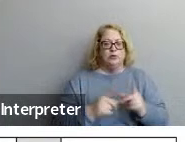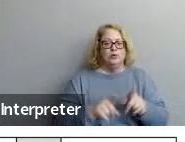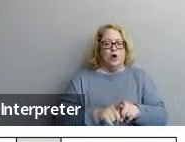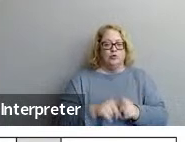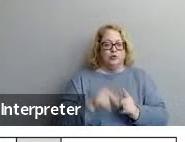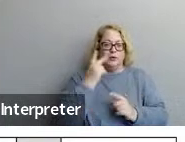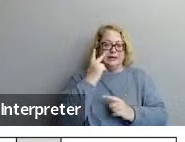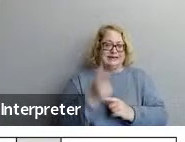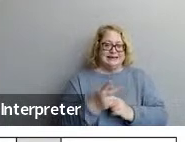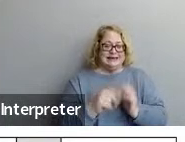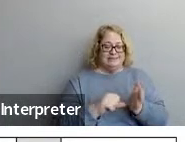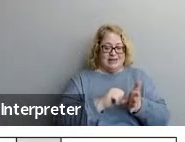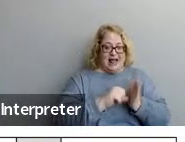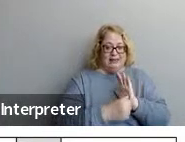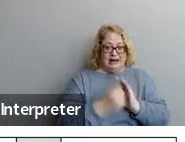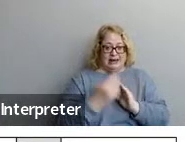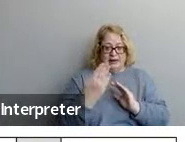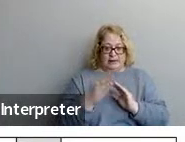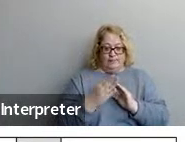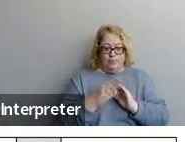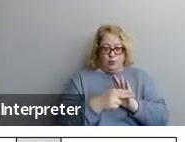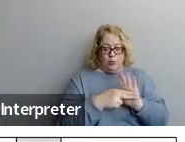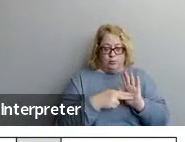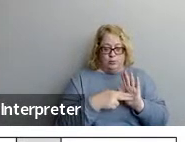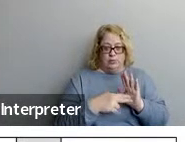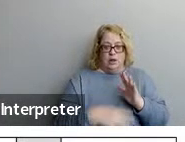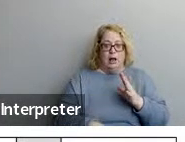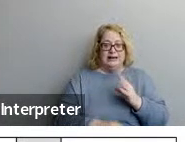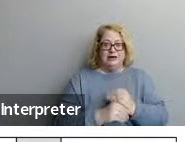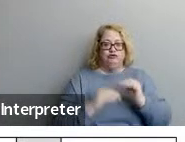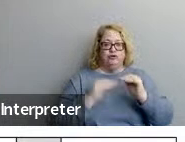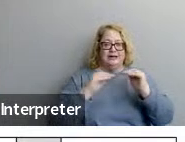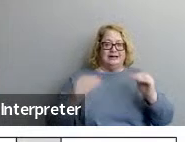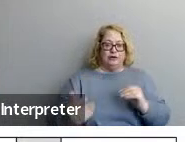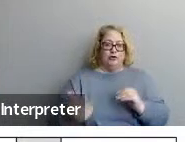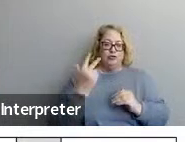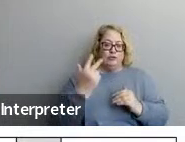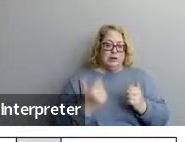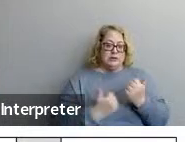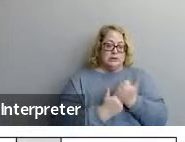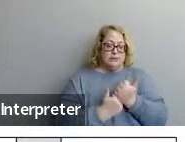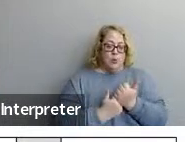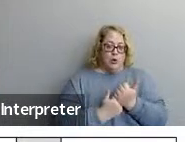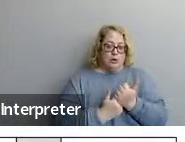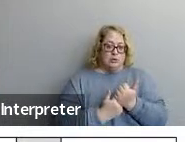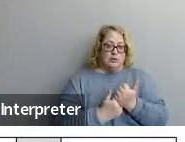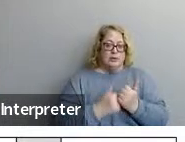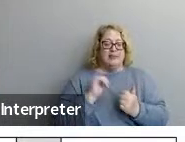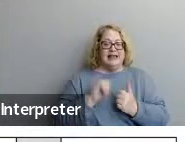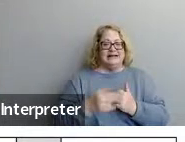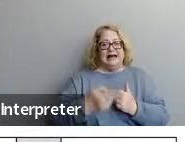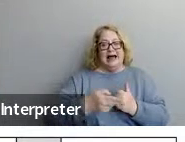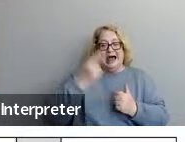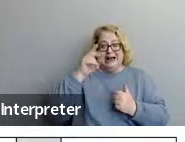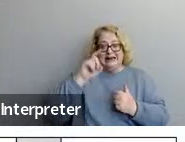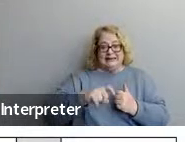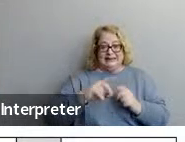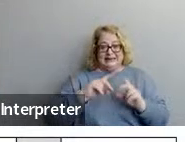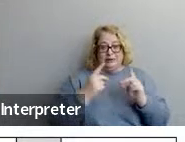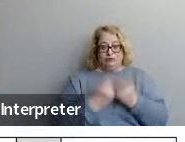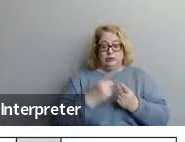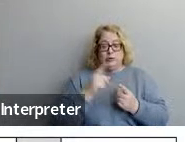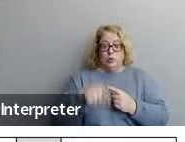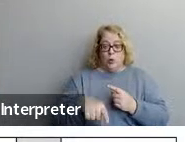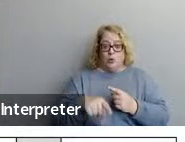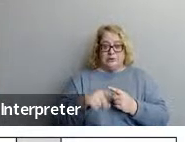You also see highlighted here in blue additional tier 3 support. Again, those are high needs districts. These are districts